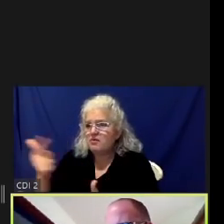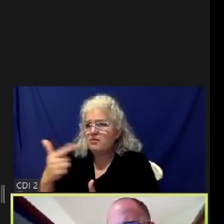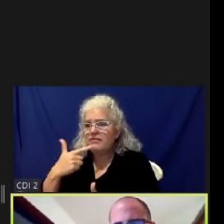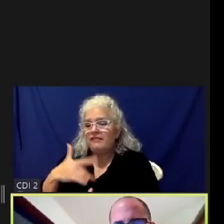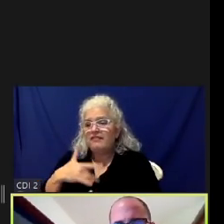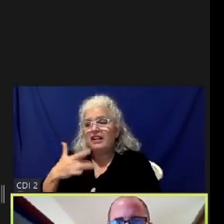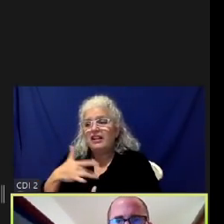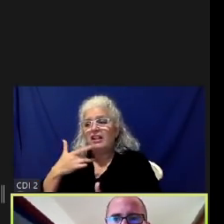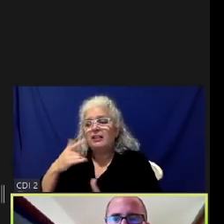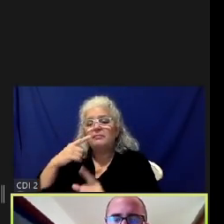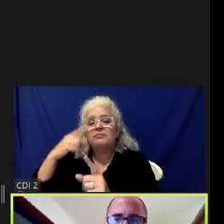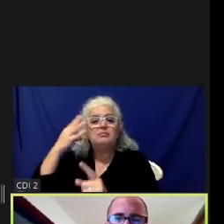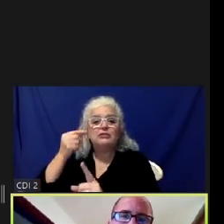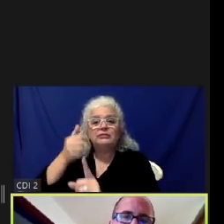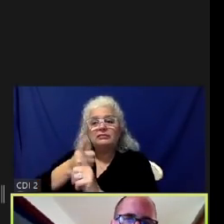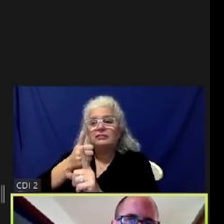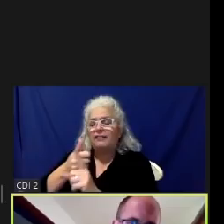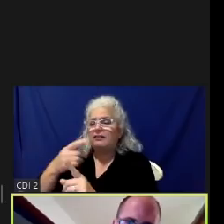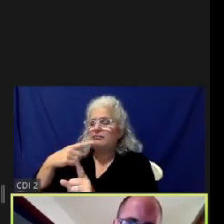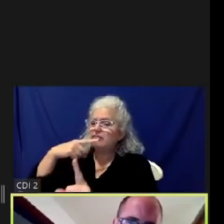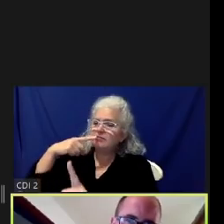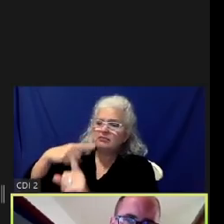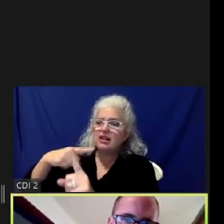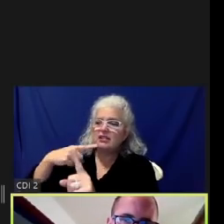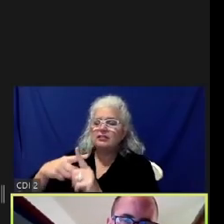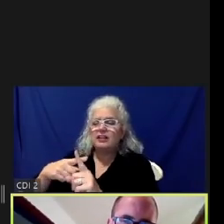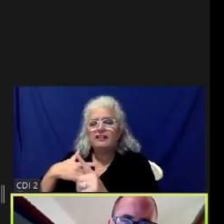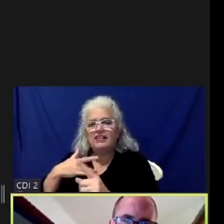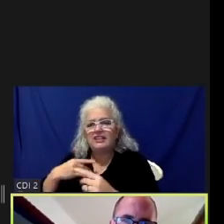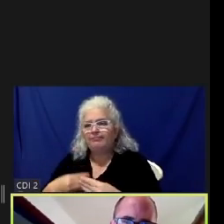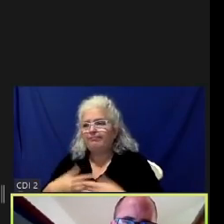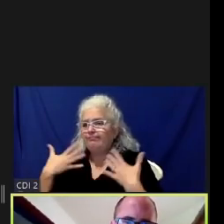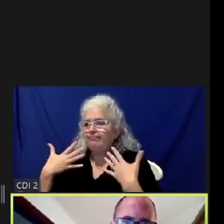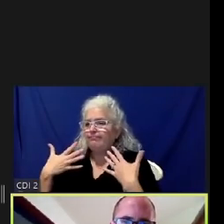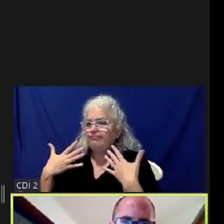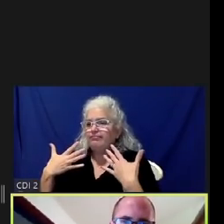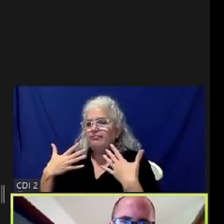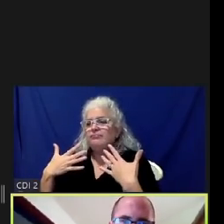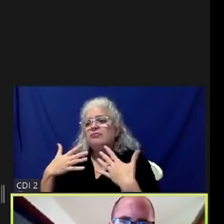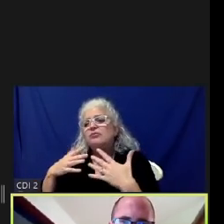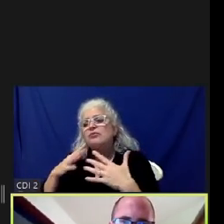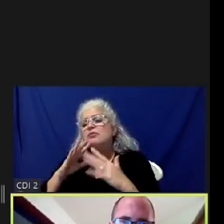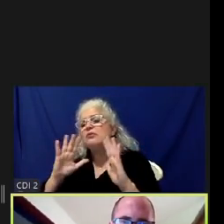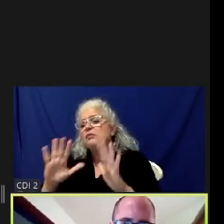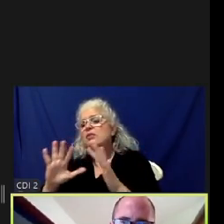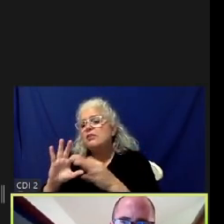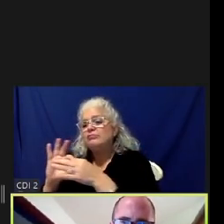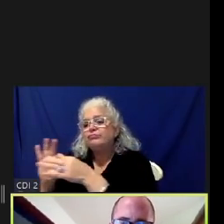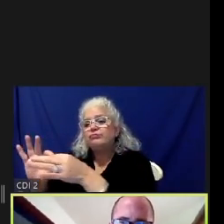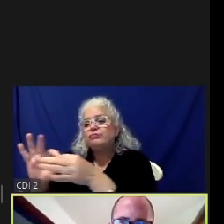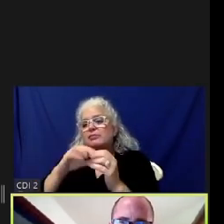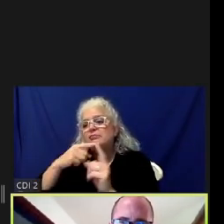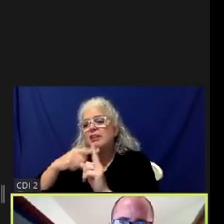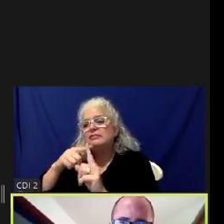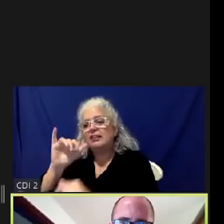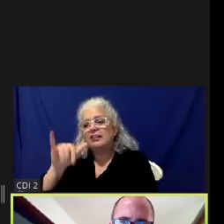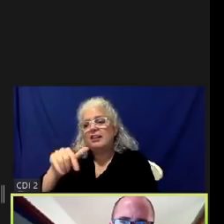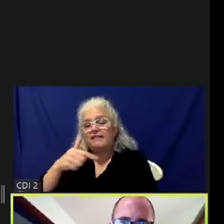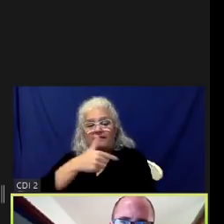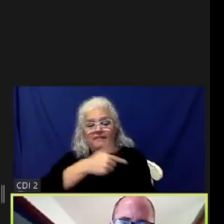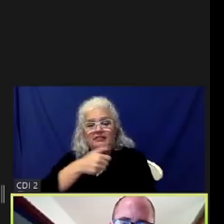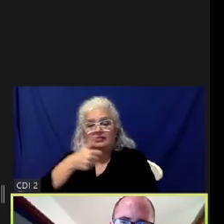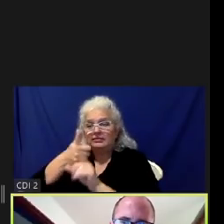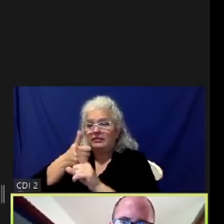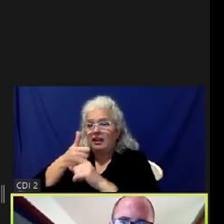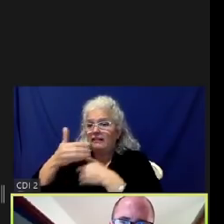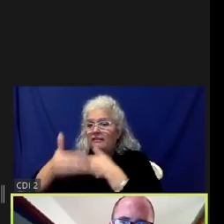emotional reaction to the vaccine process, and it's been great to be a part of that. Would you say that